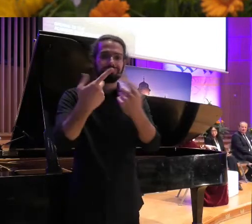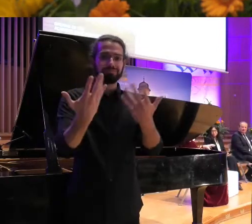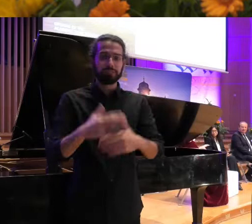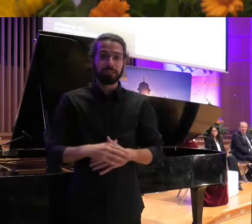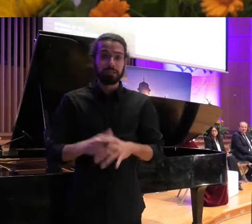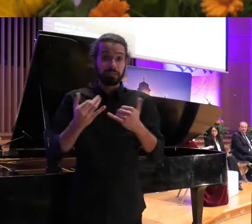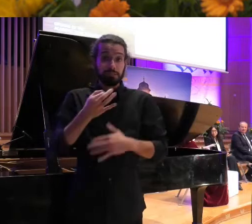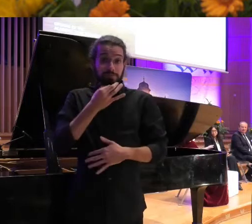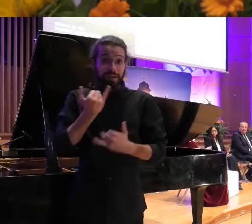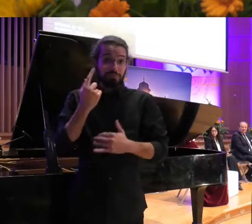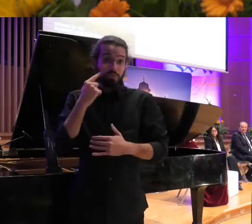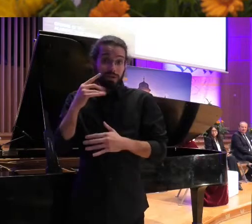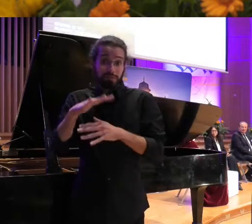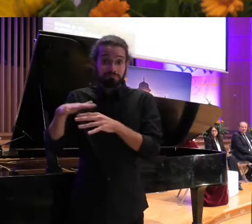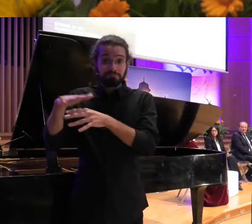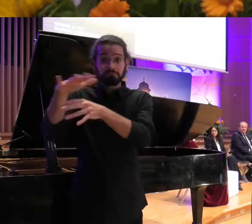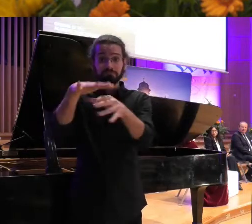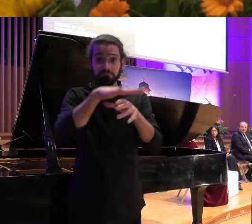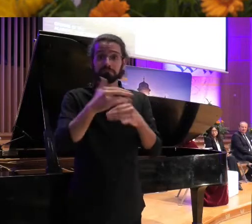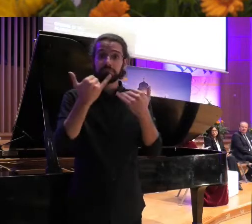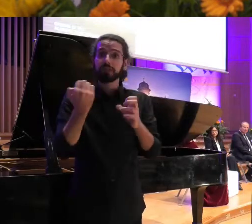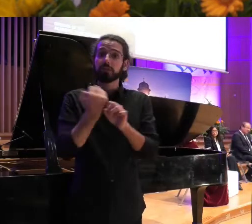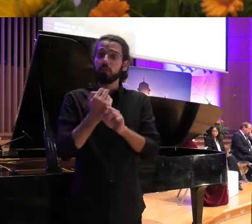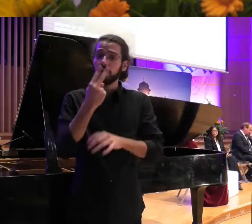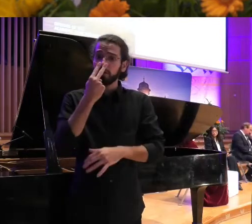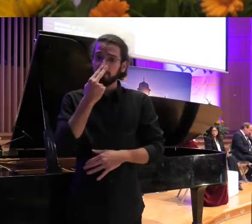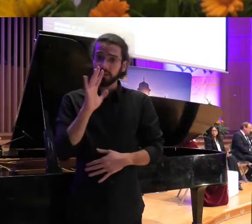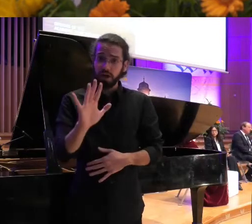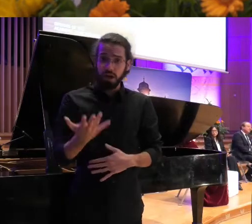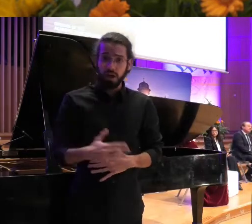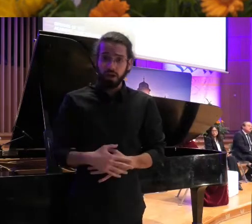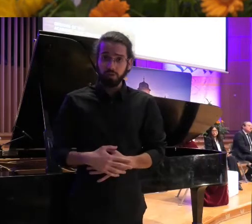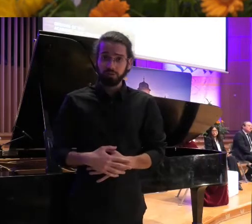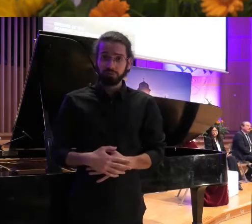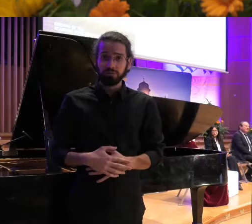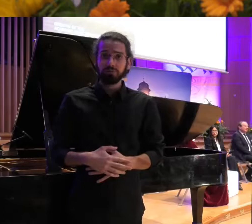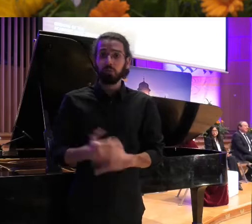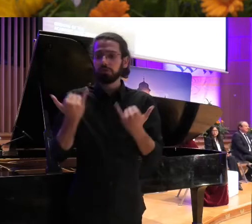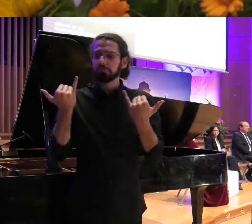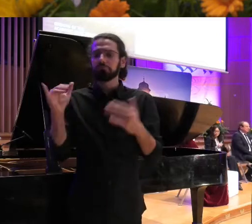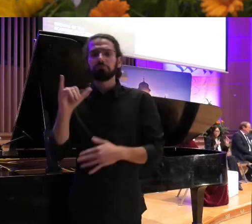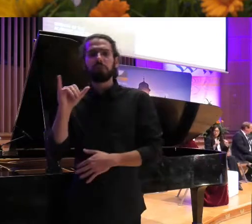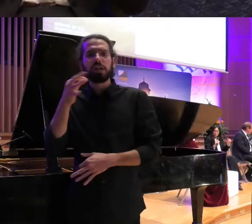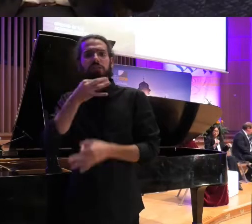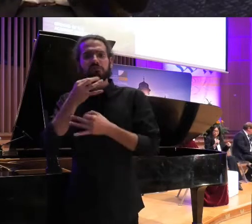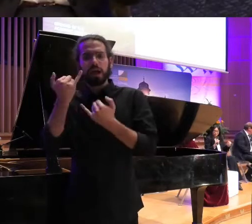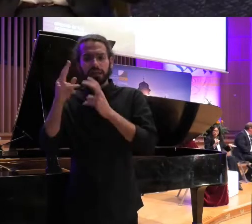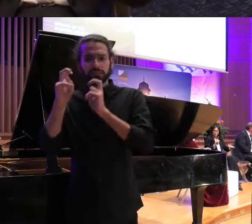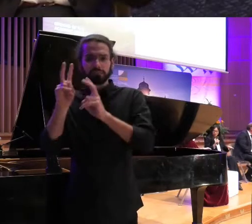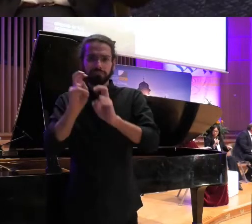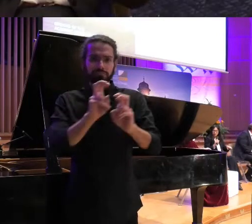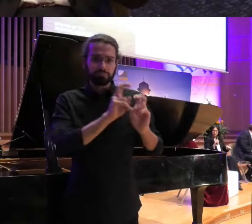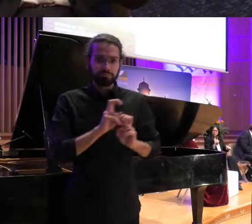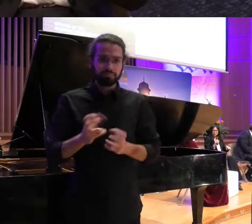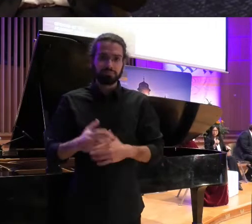what the areas are in which you're working and what types of questions you're tackling there? You mean our institute here yeah, in yeah,